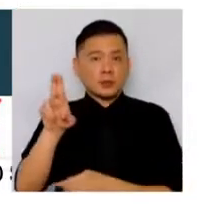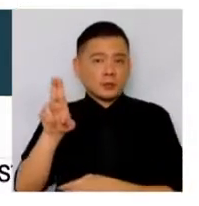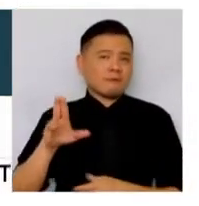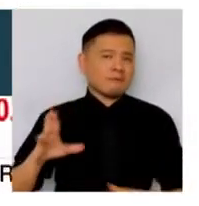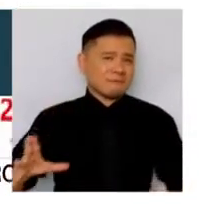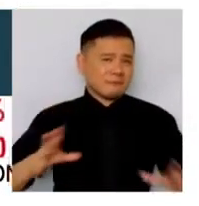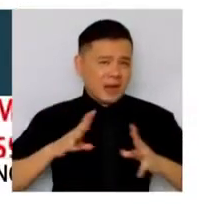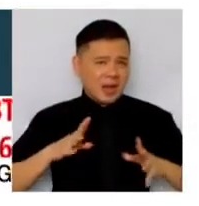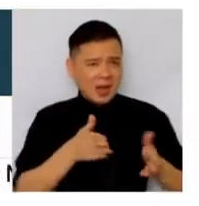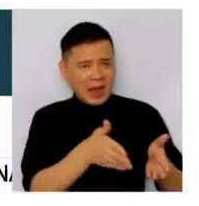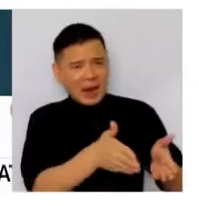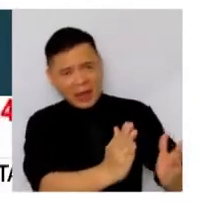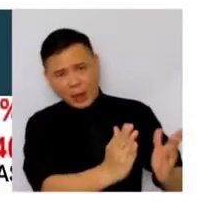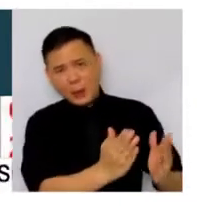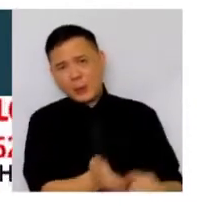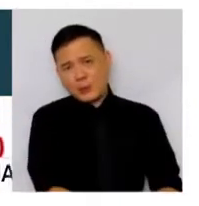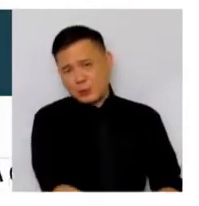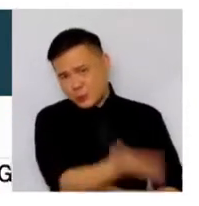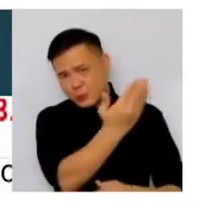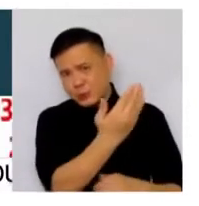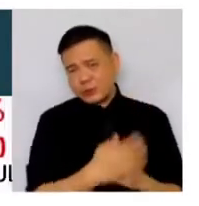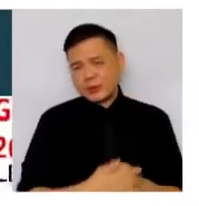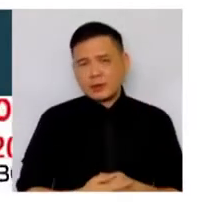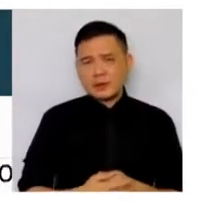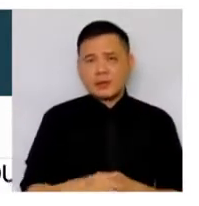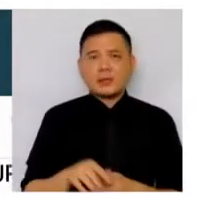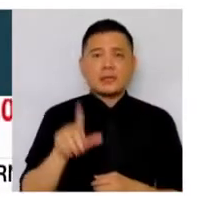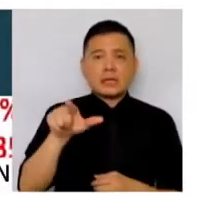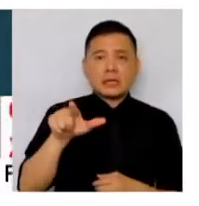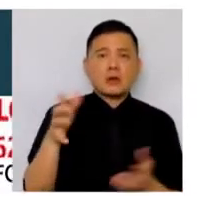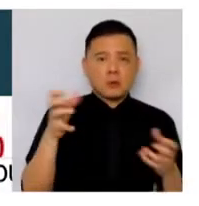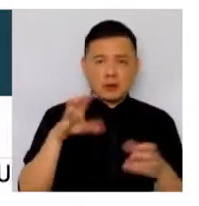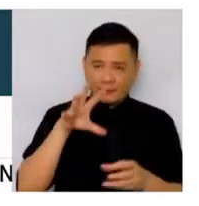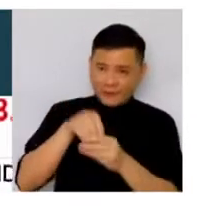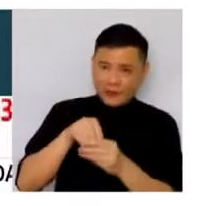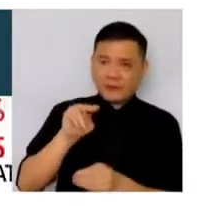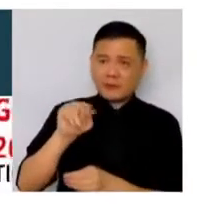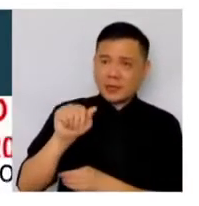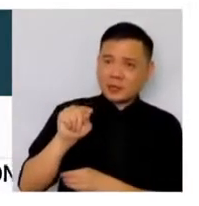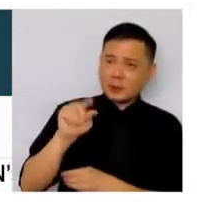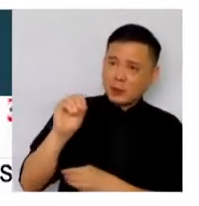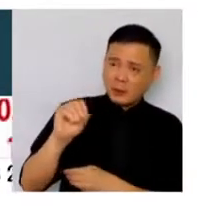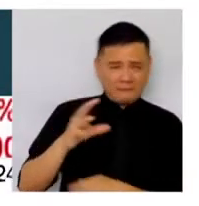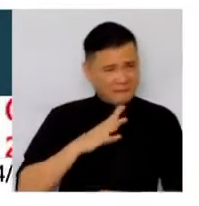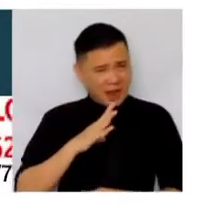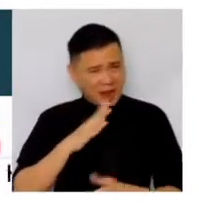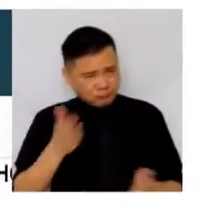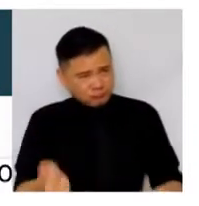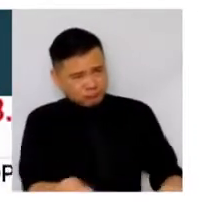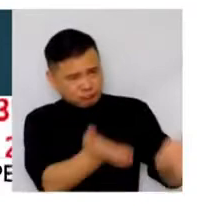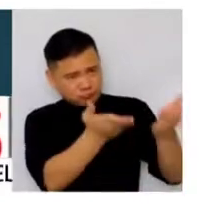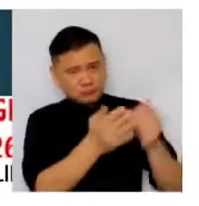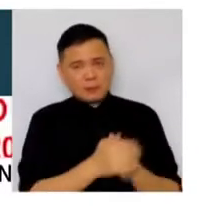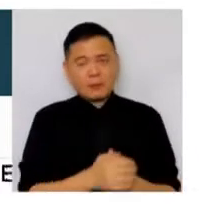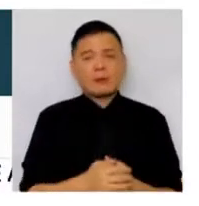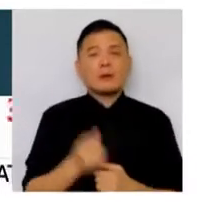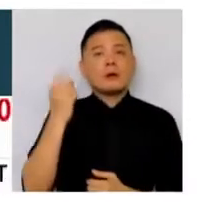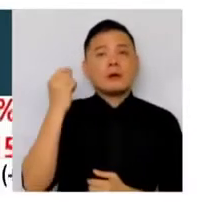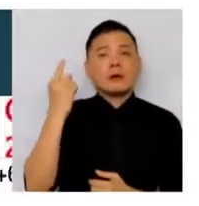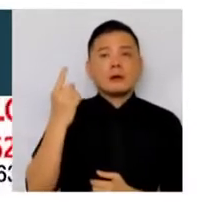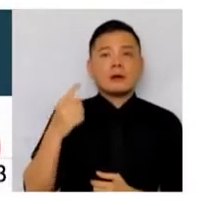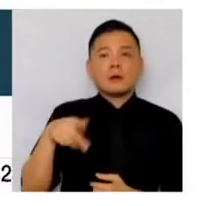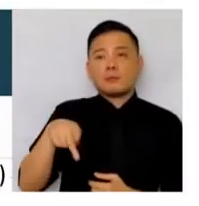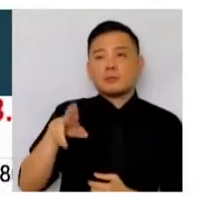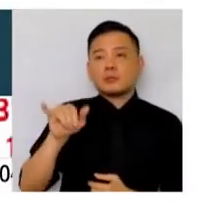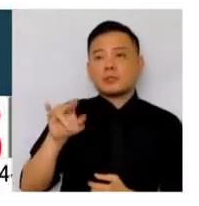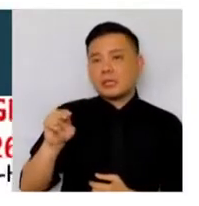you know, they want later on to be embraced by the NATO, let them. But what Putin does not want is the installation of